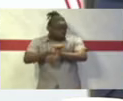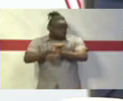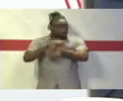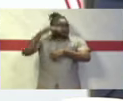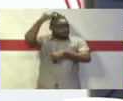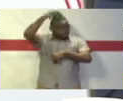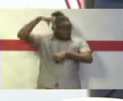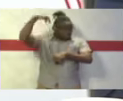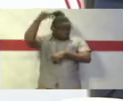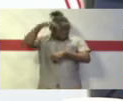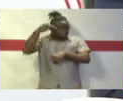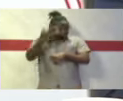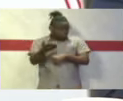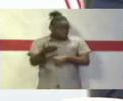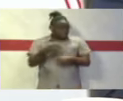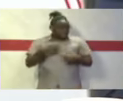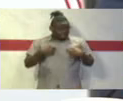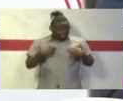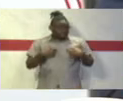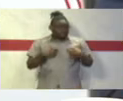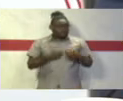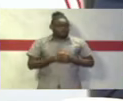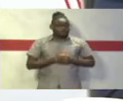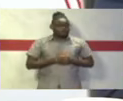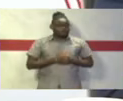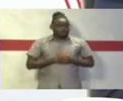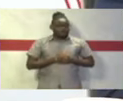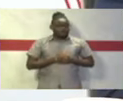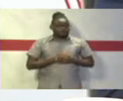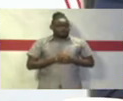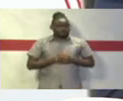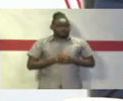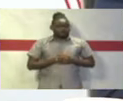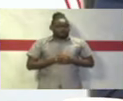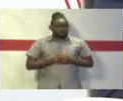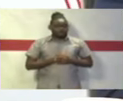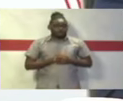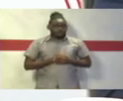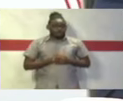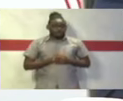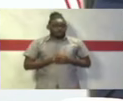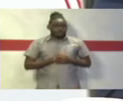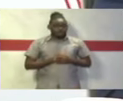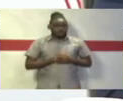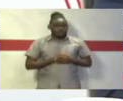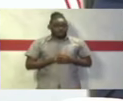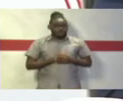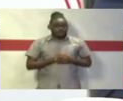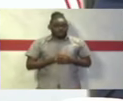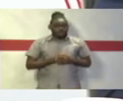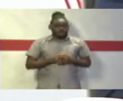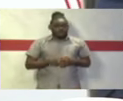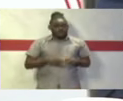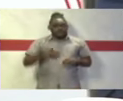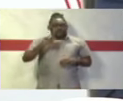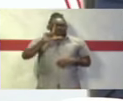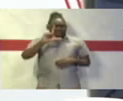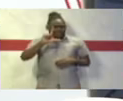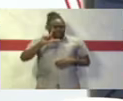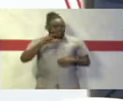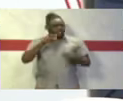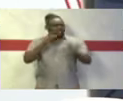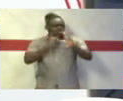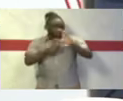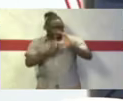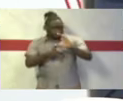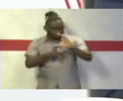vicinity, the members of the Chaguanas Lions Club in particular, the funeral homes in particular,